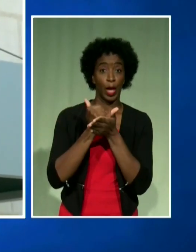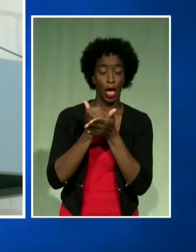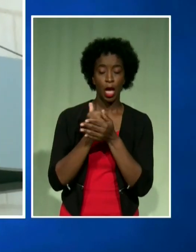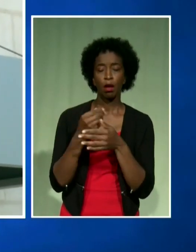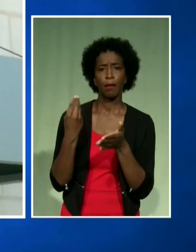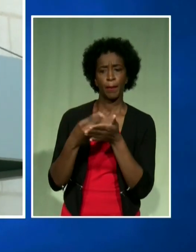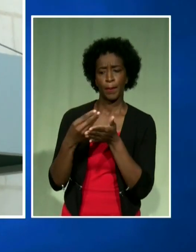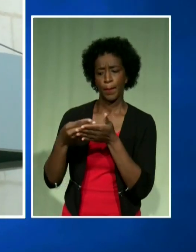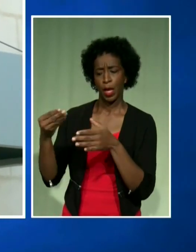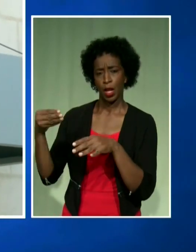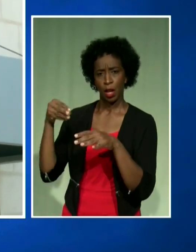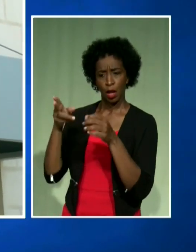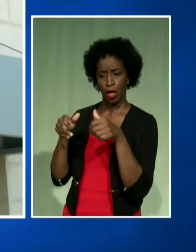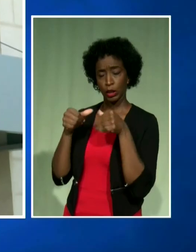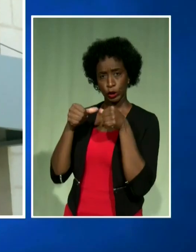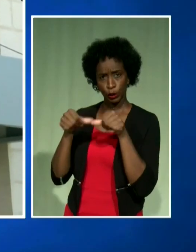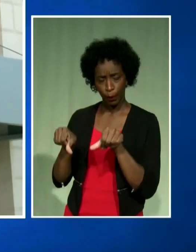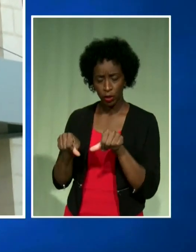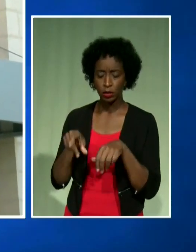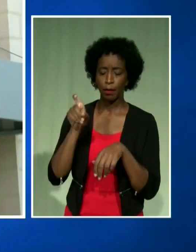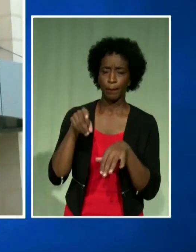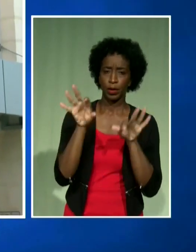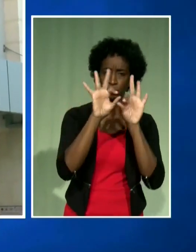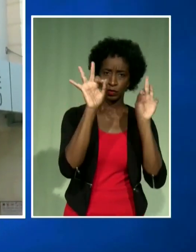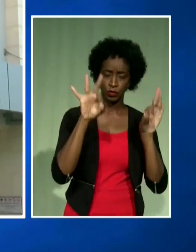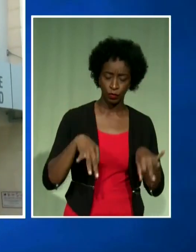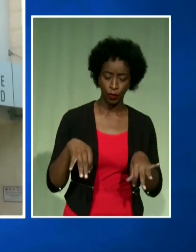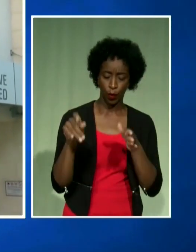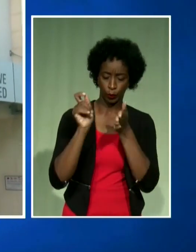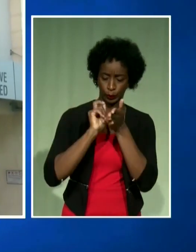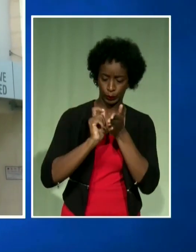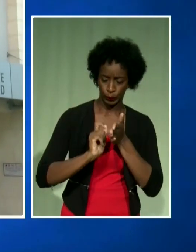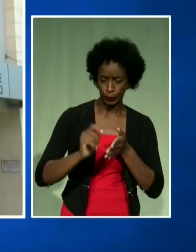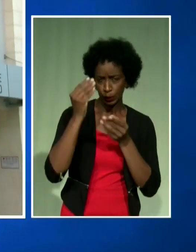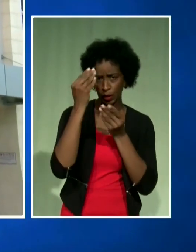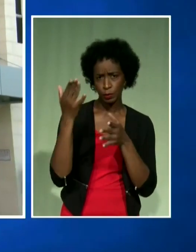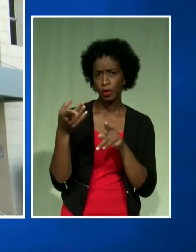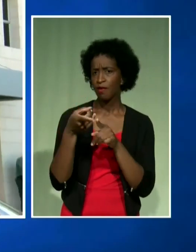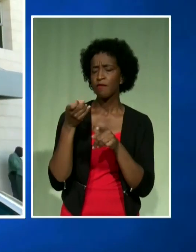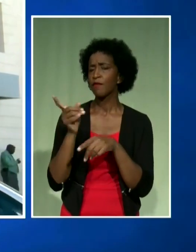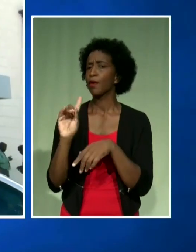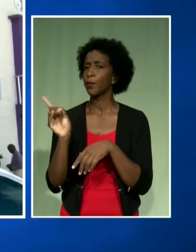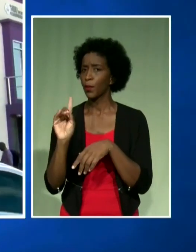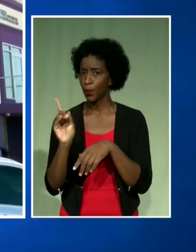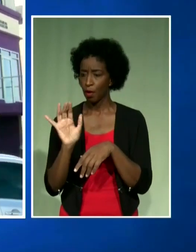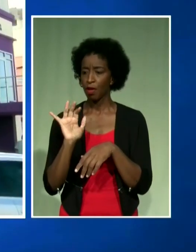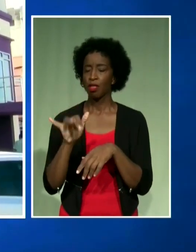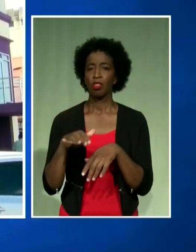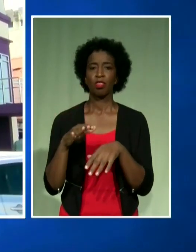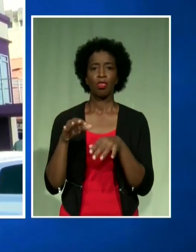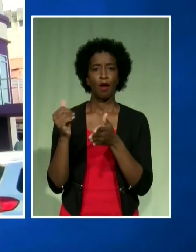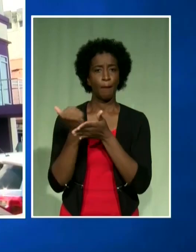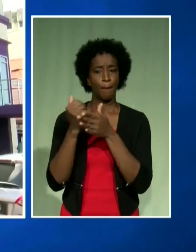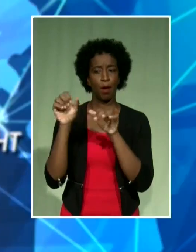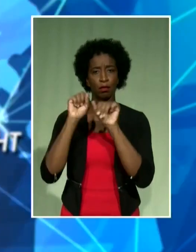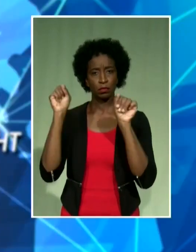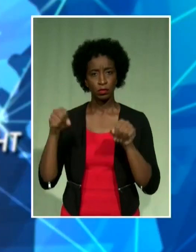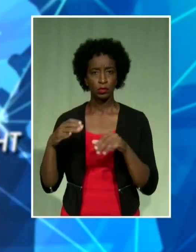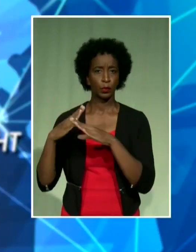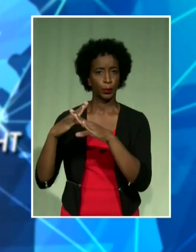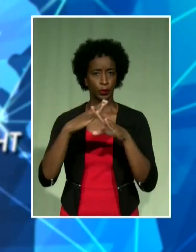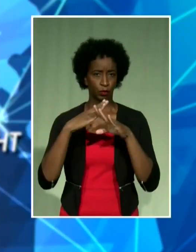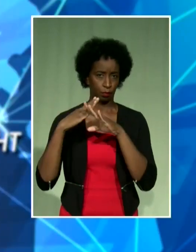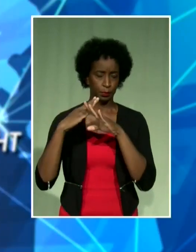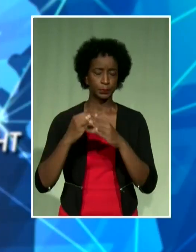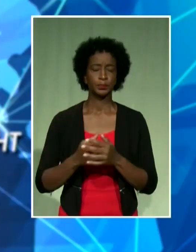other financial institutions as ways that have been used to safeguard the system. Lisa Broom, CBC News.